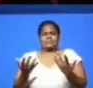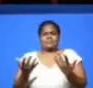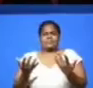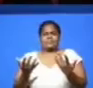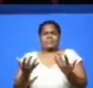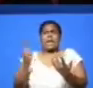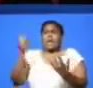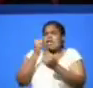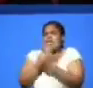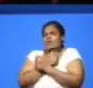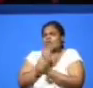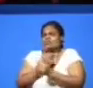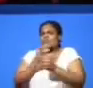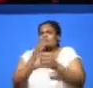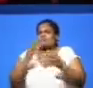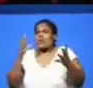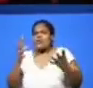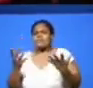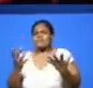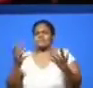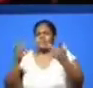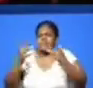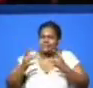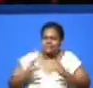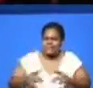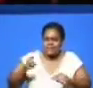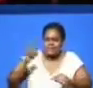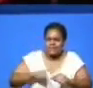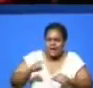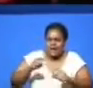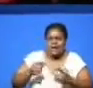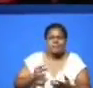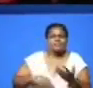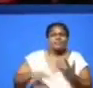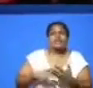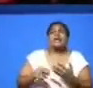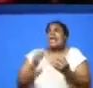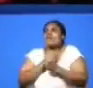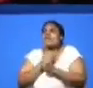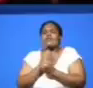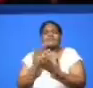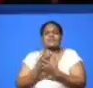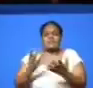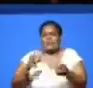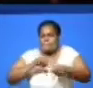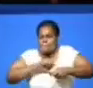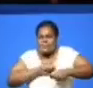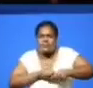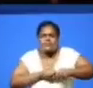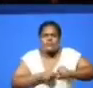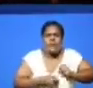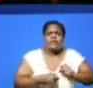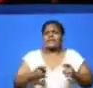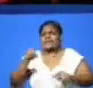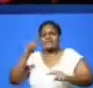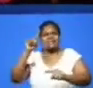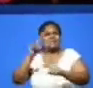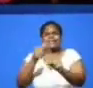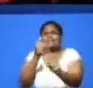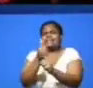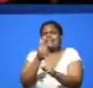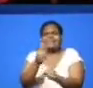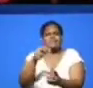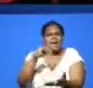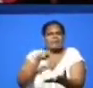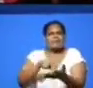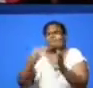is never on your mind. I love you when you're so messed up, so broken that you can't even stand to look